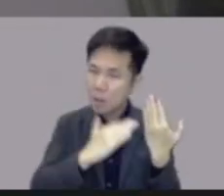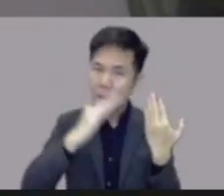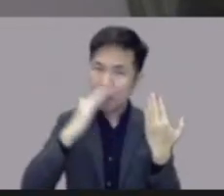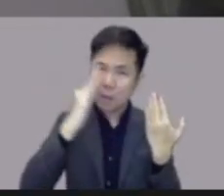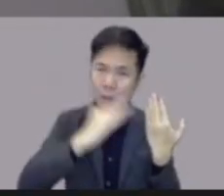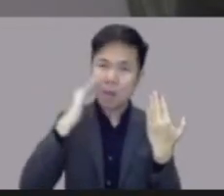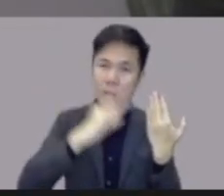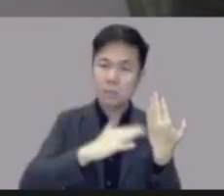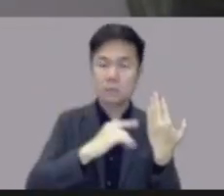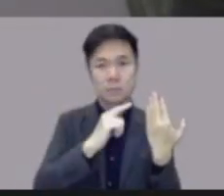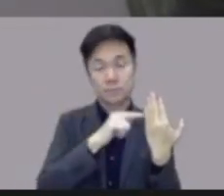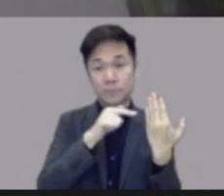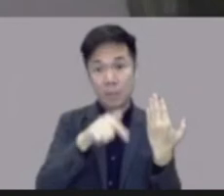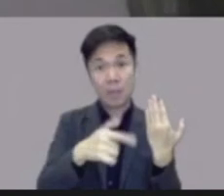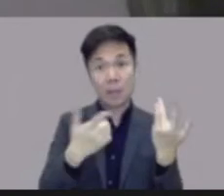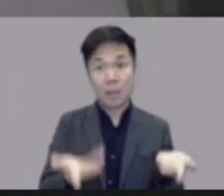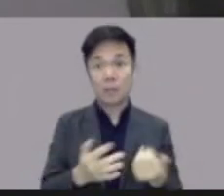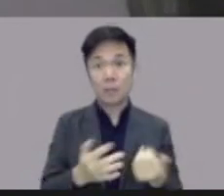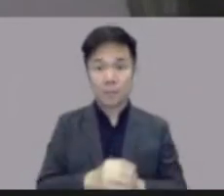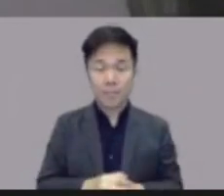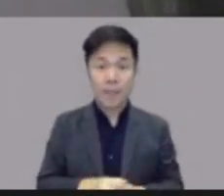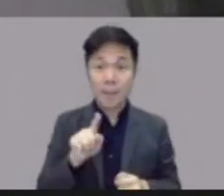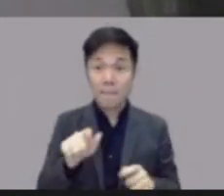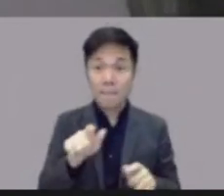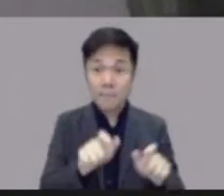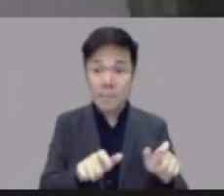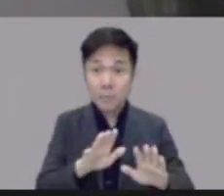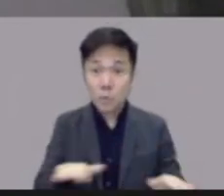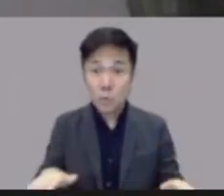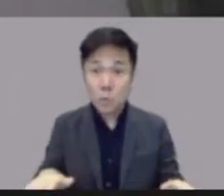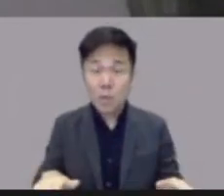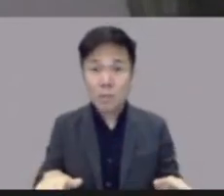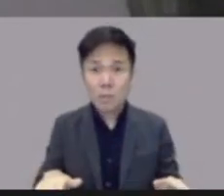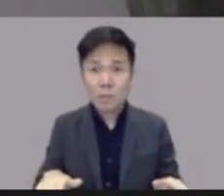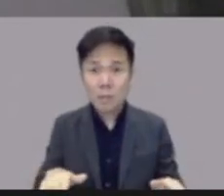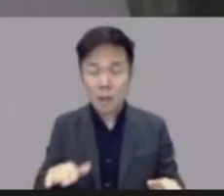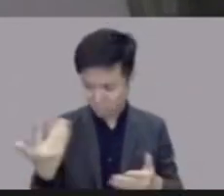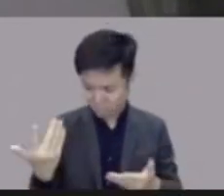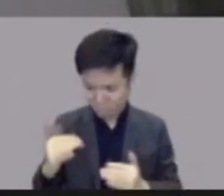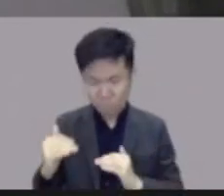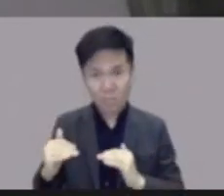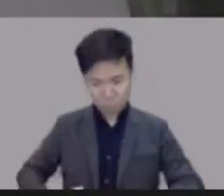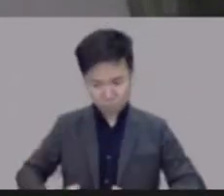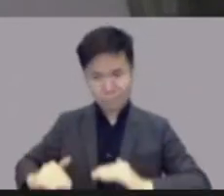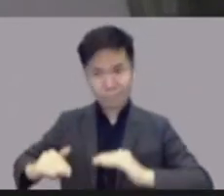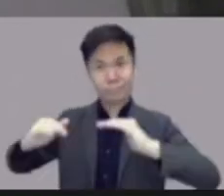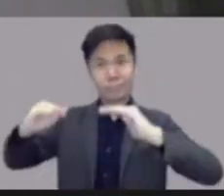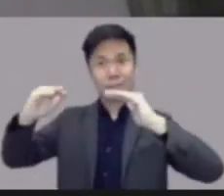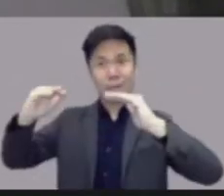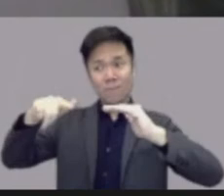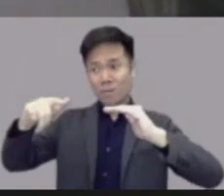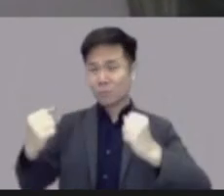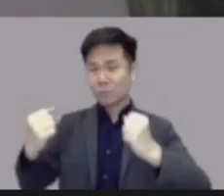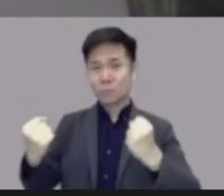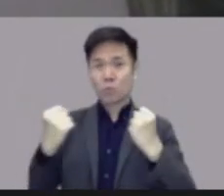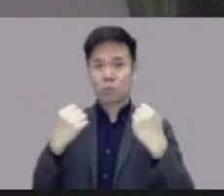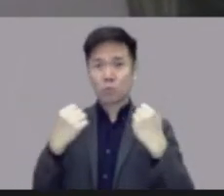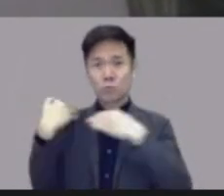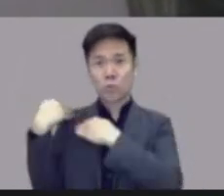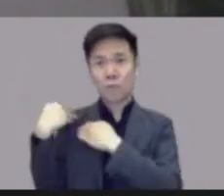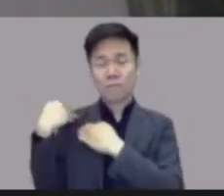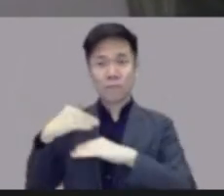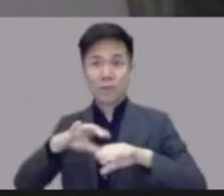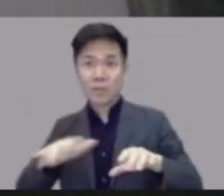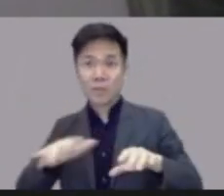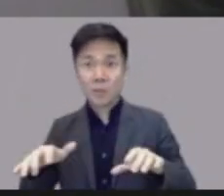for Action when the lives of children who are the very future of a country is being cut short like this thank